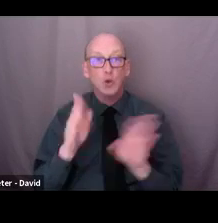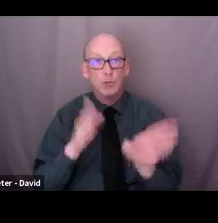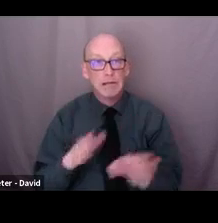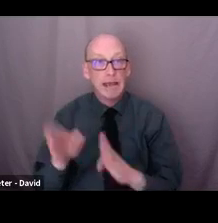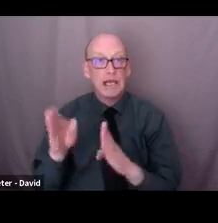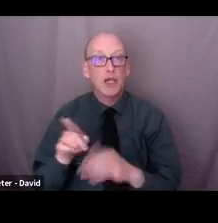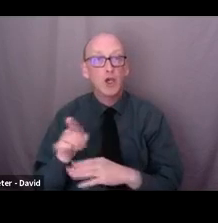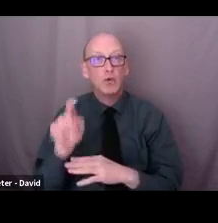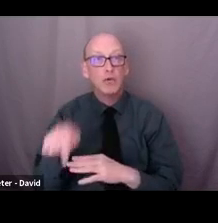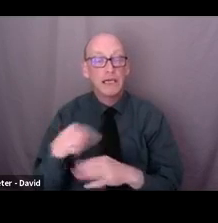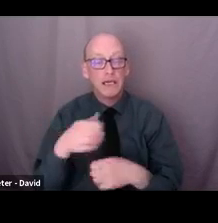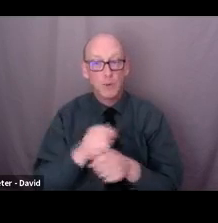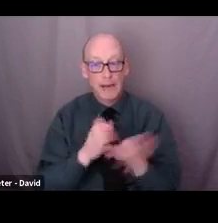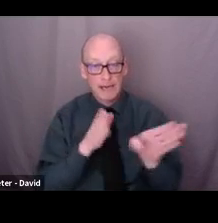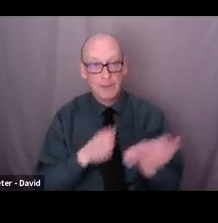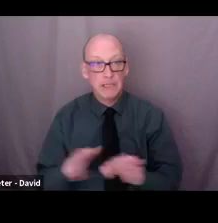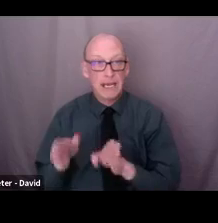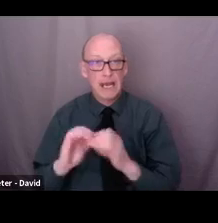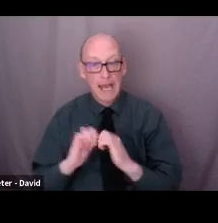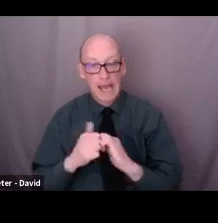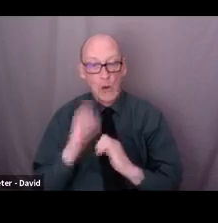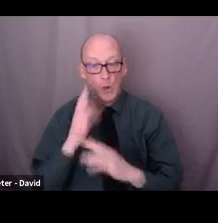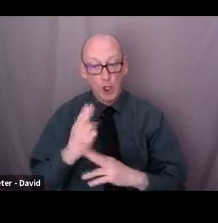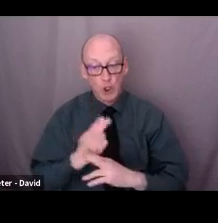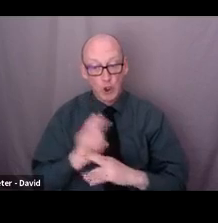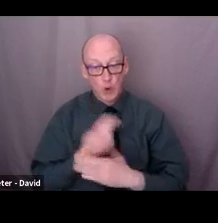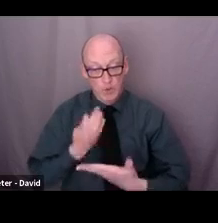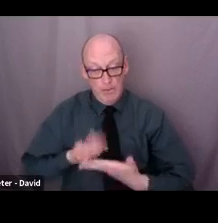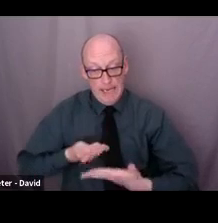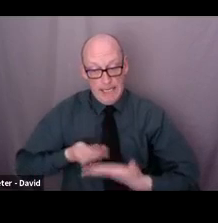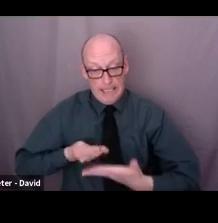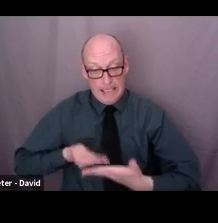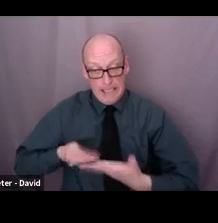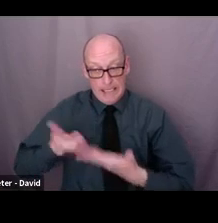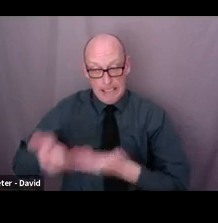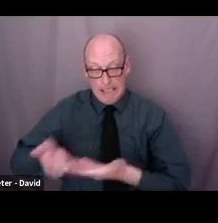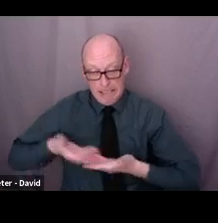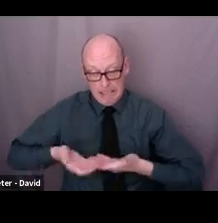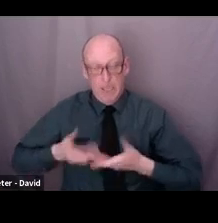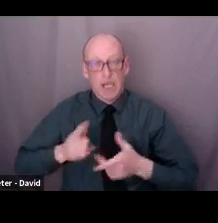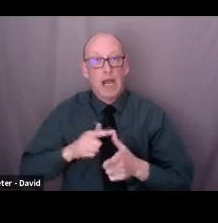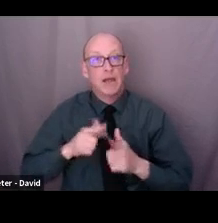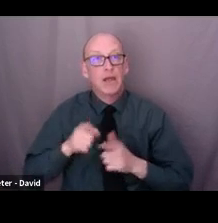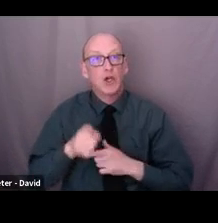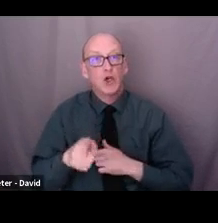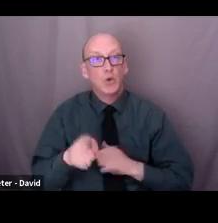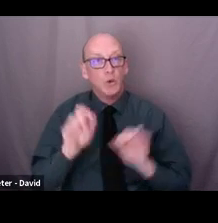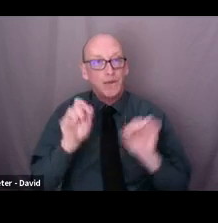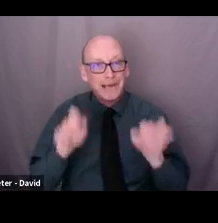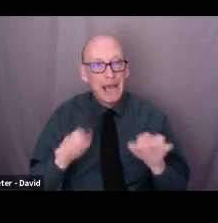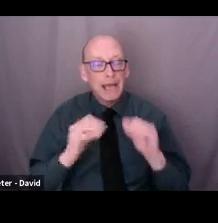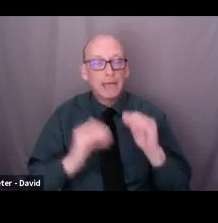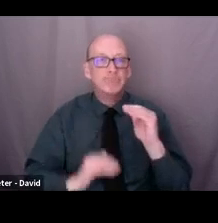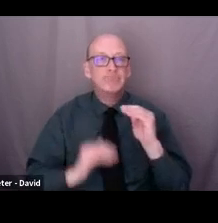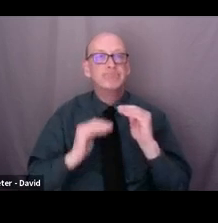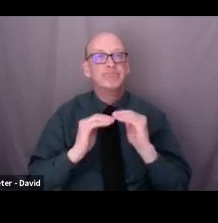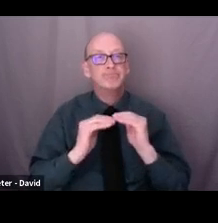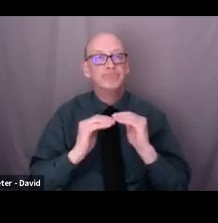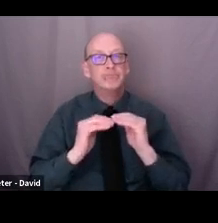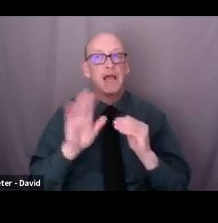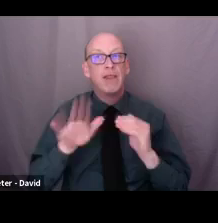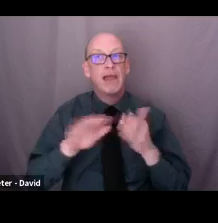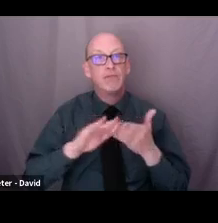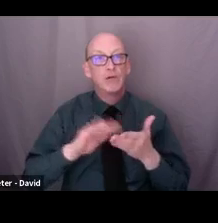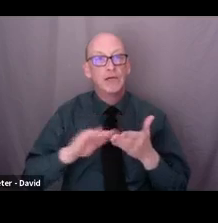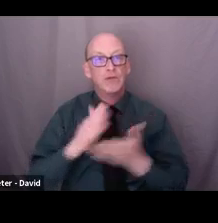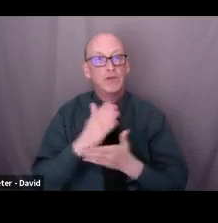need to make a plan for how you're going to utilize those funds so that you will be able to maximize the forgiveness portion of